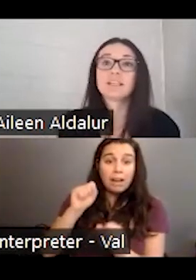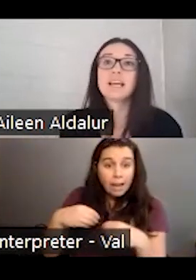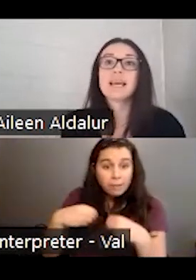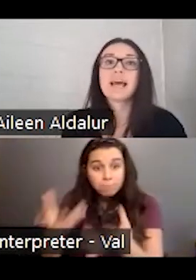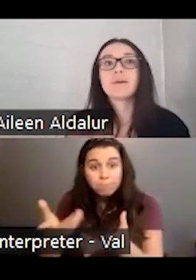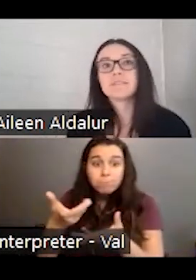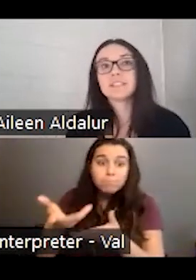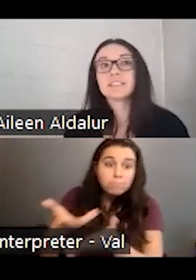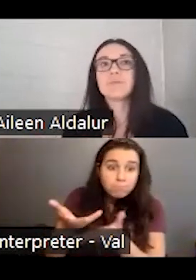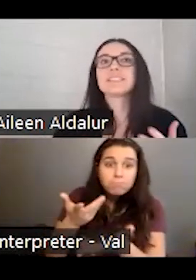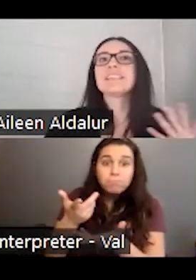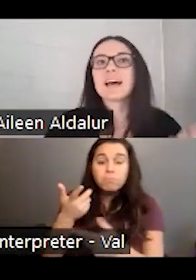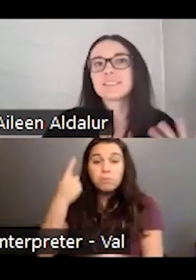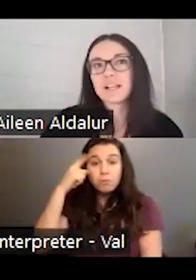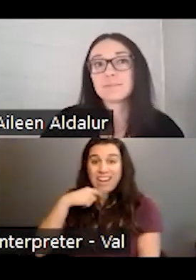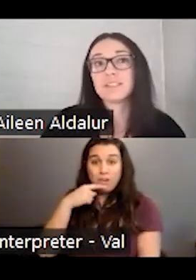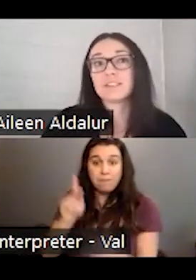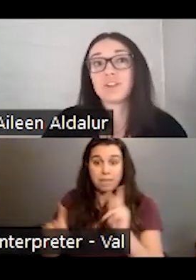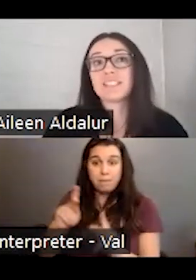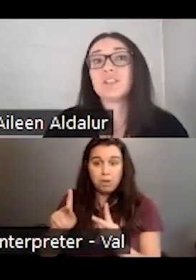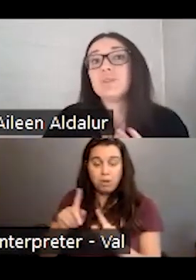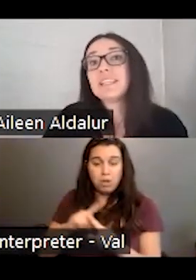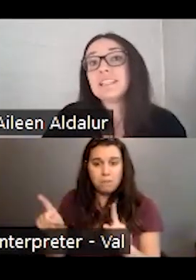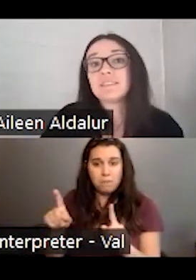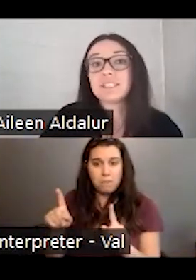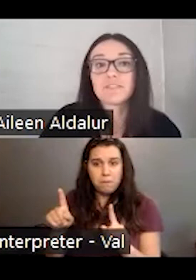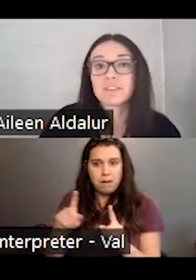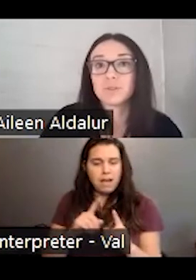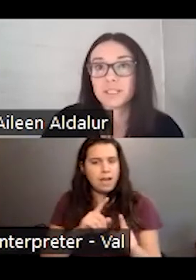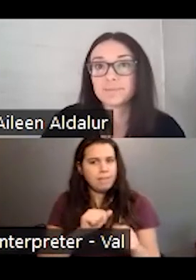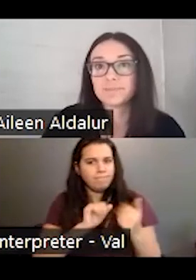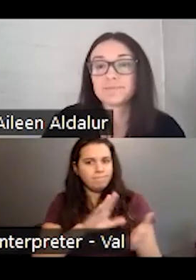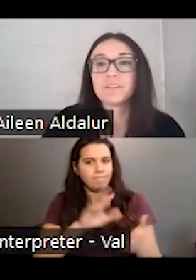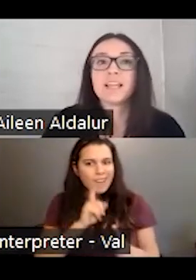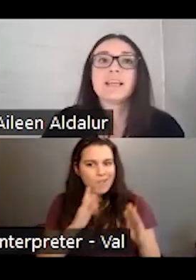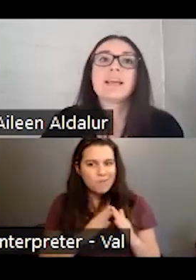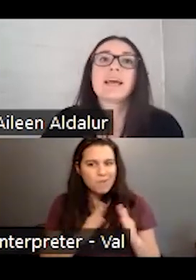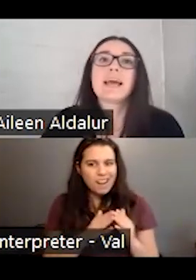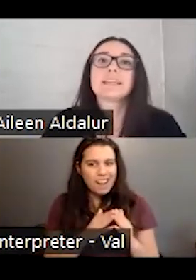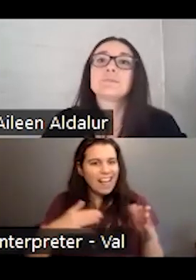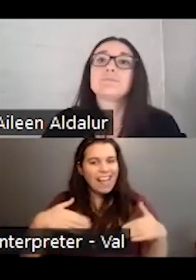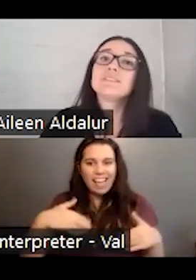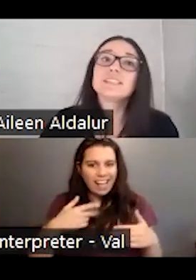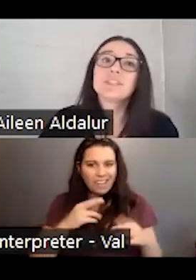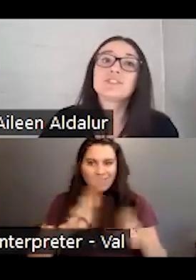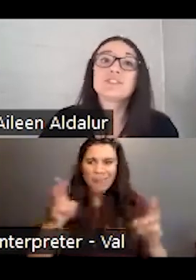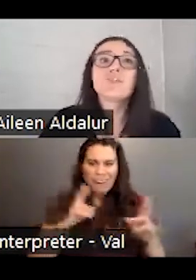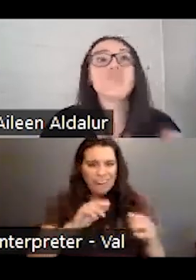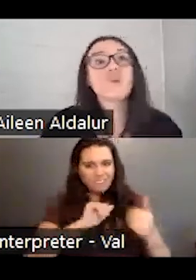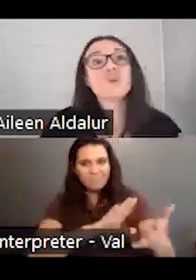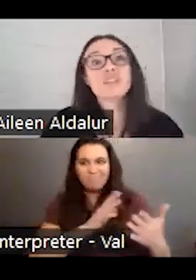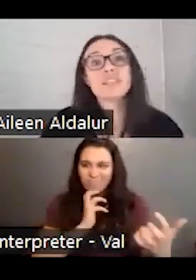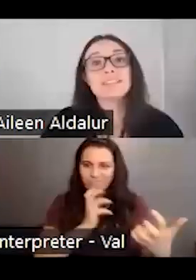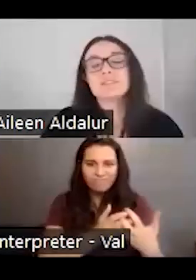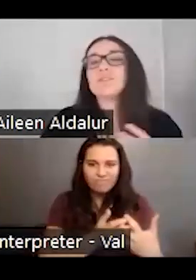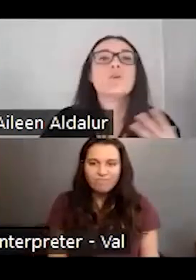individuals. However, it was not developed to address the unique needs of the deaf community. And as I previously mentioned, there are